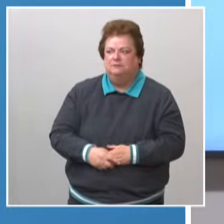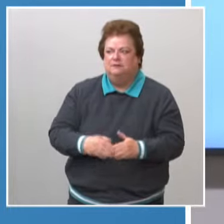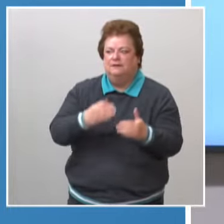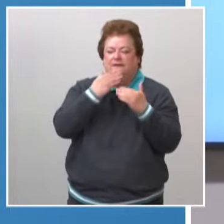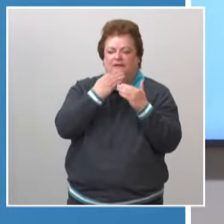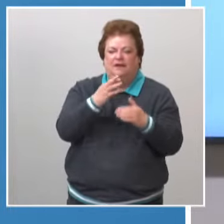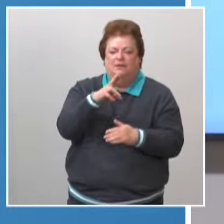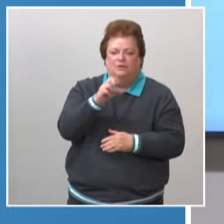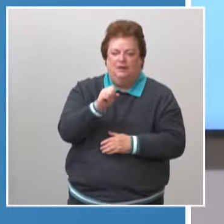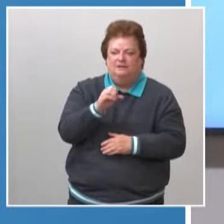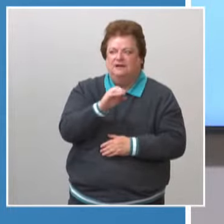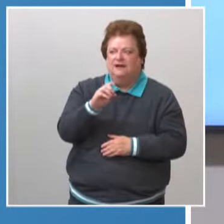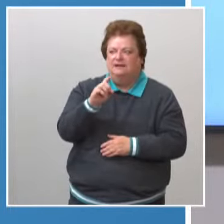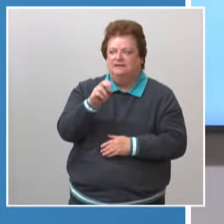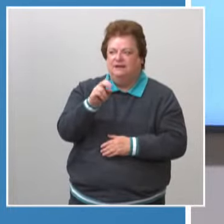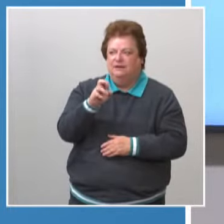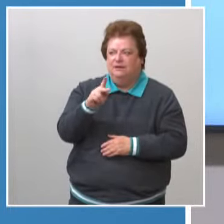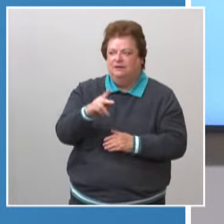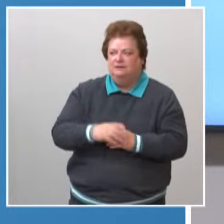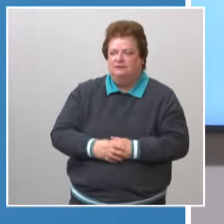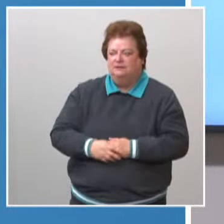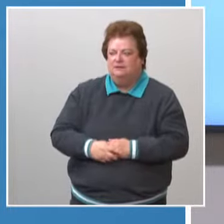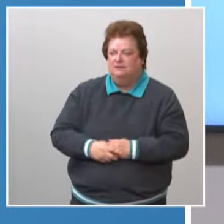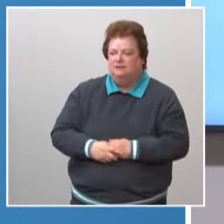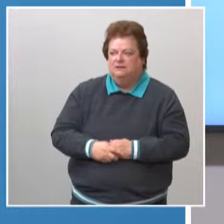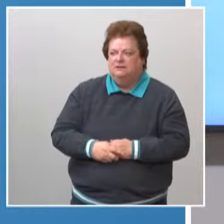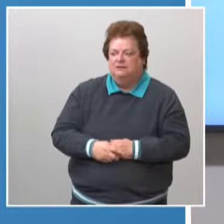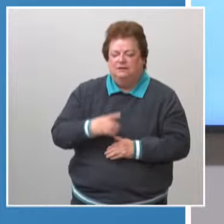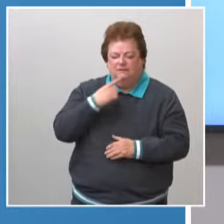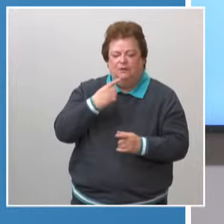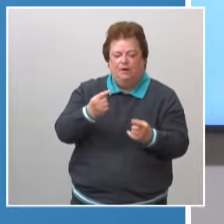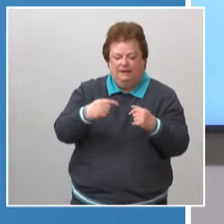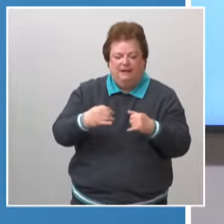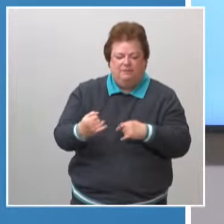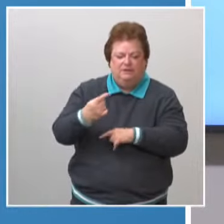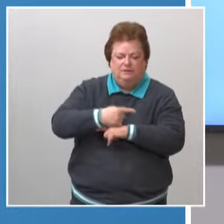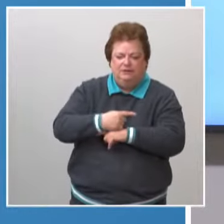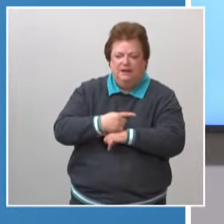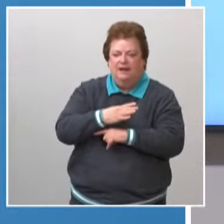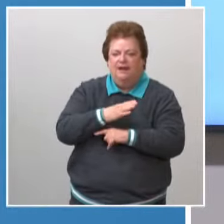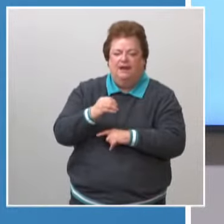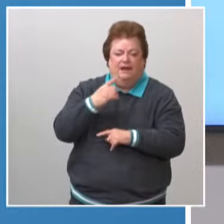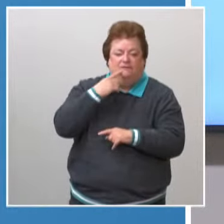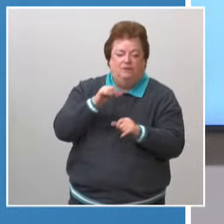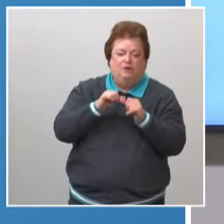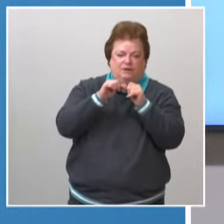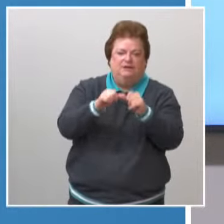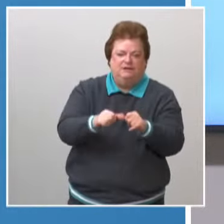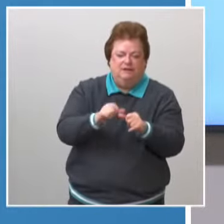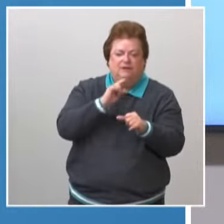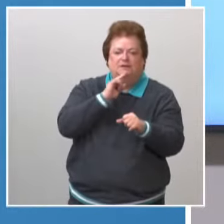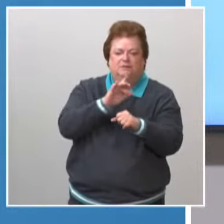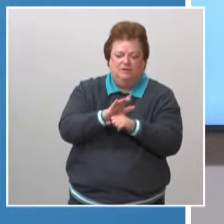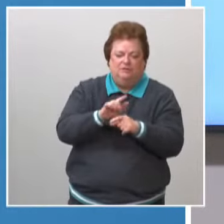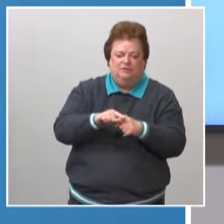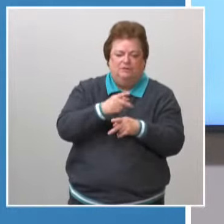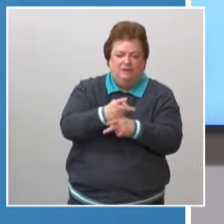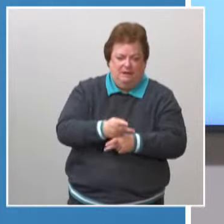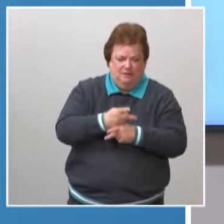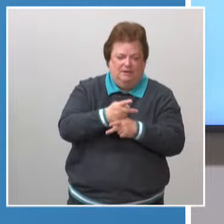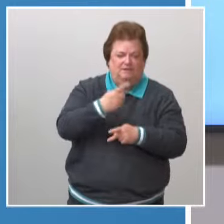Thank you, Russ and Derek, for being here today, and especially for your continued commitment to caring for